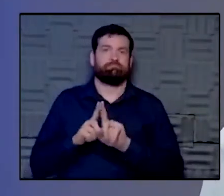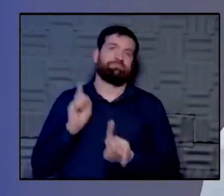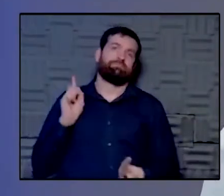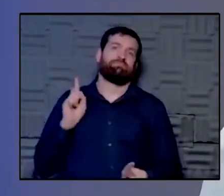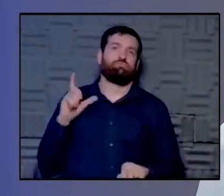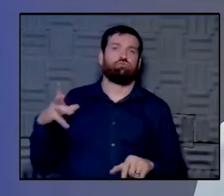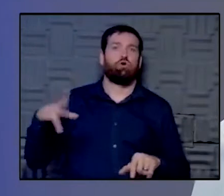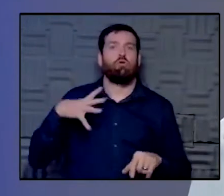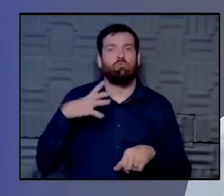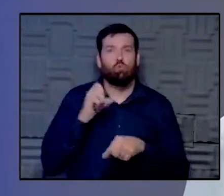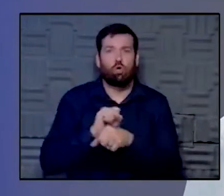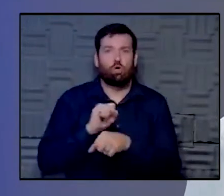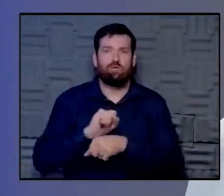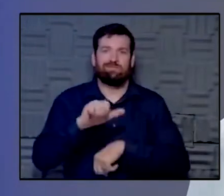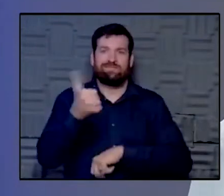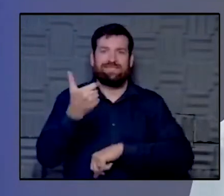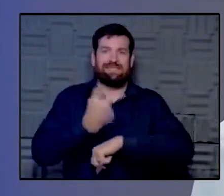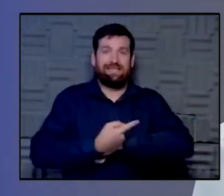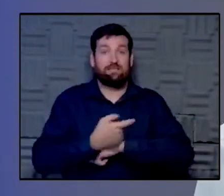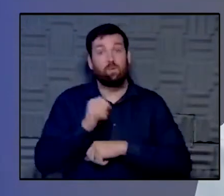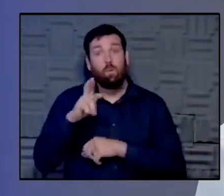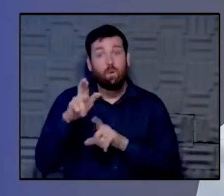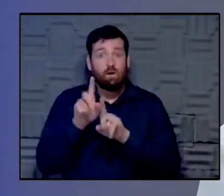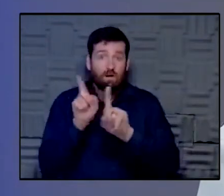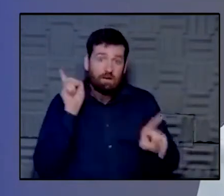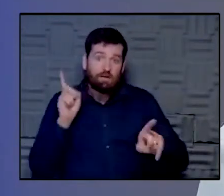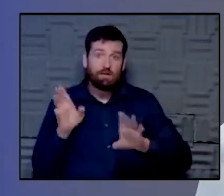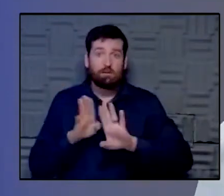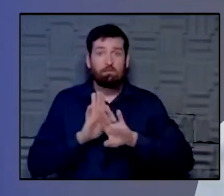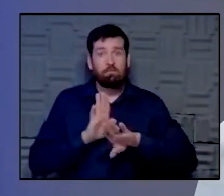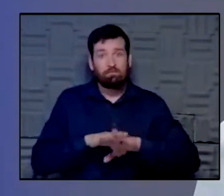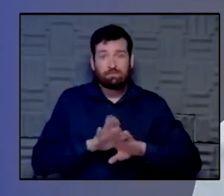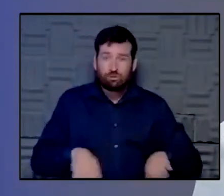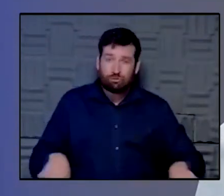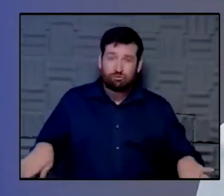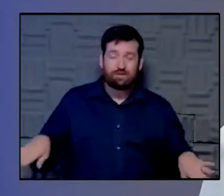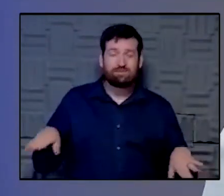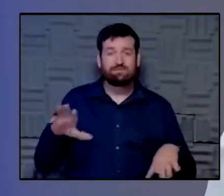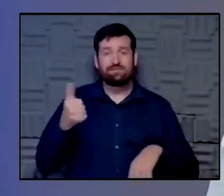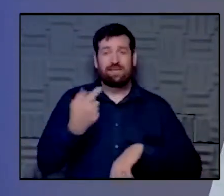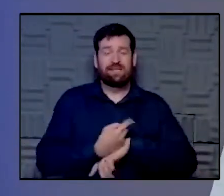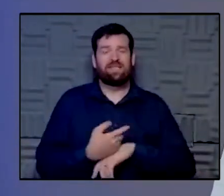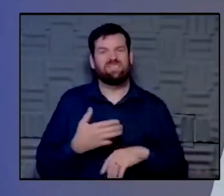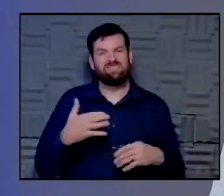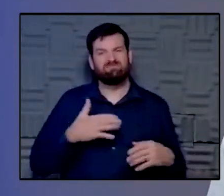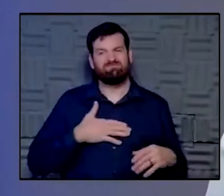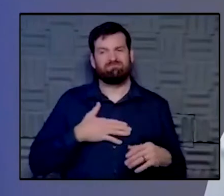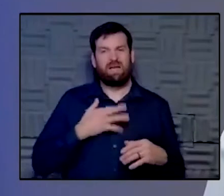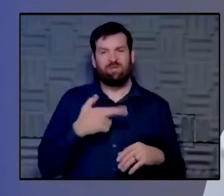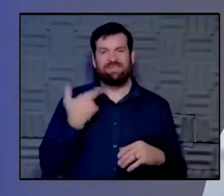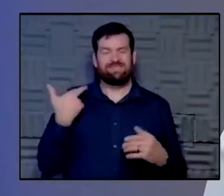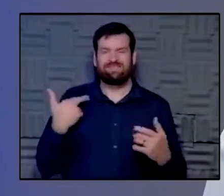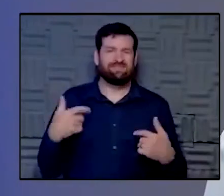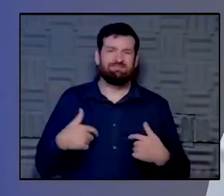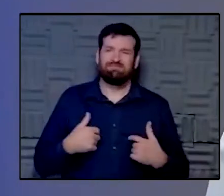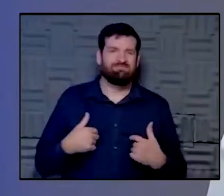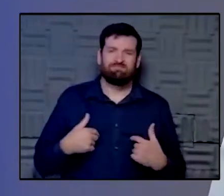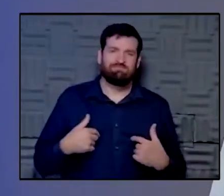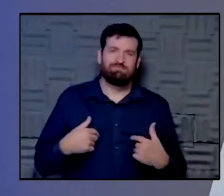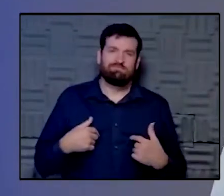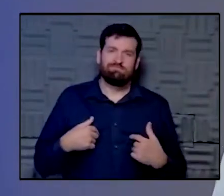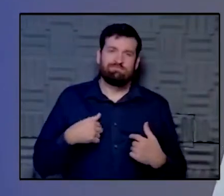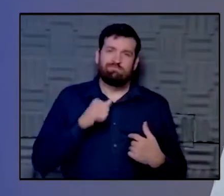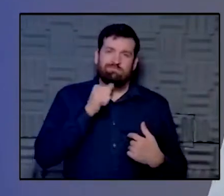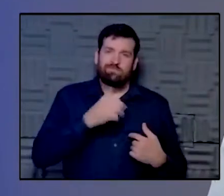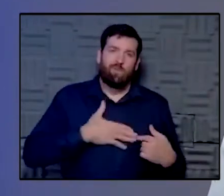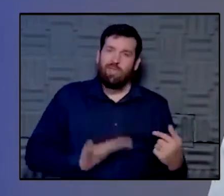for 10 days, or I have to stay away from my children for 10 days. And that is an individual risk, which I'm not necessarily willing to take